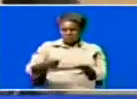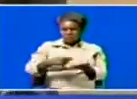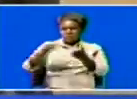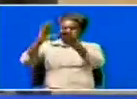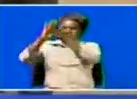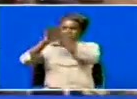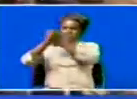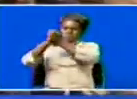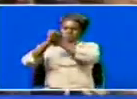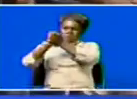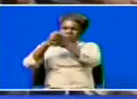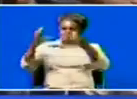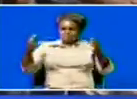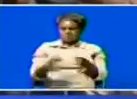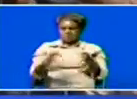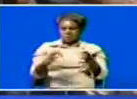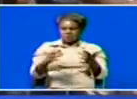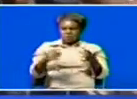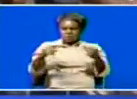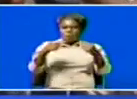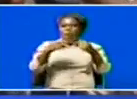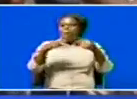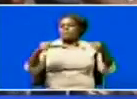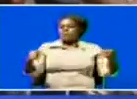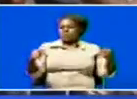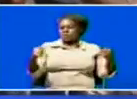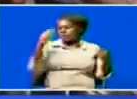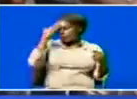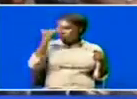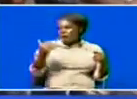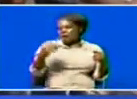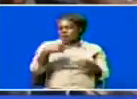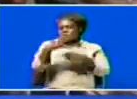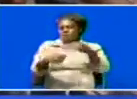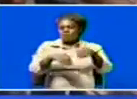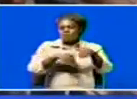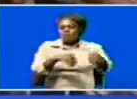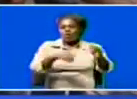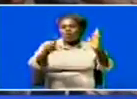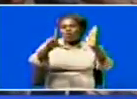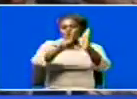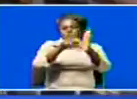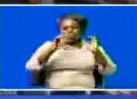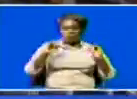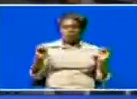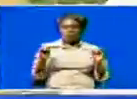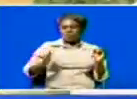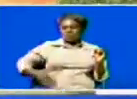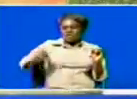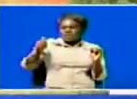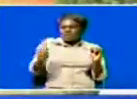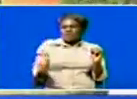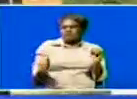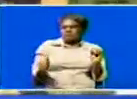Charles Njoroge disputed the replacement, terming it unprocedural and a plot to serve selfish interests. They